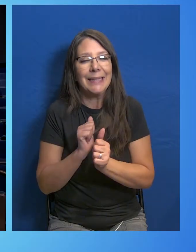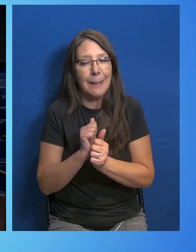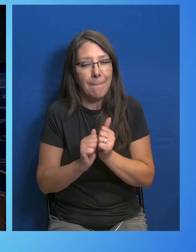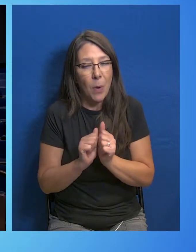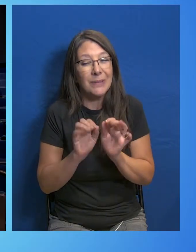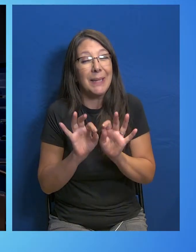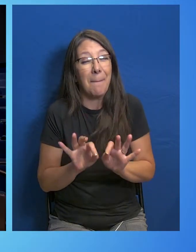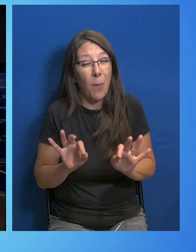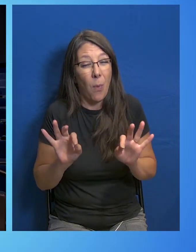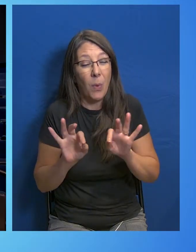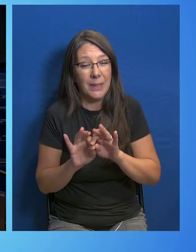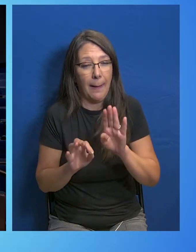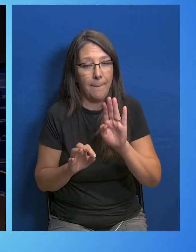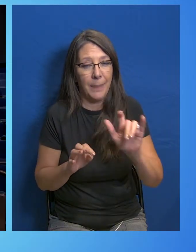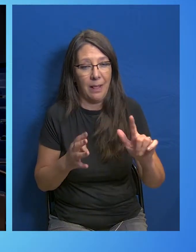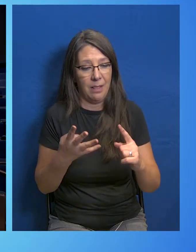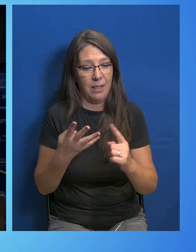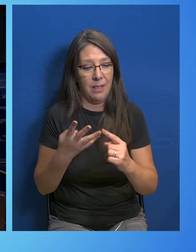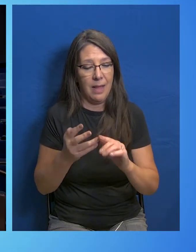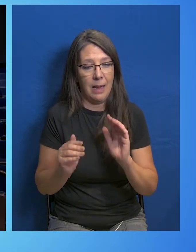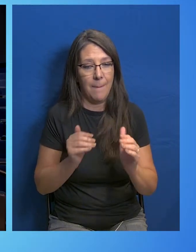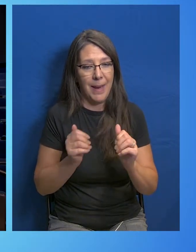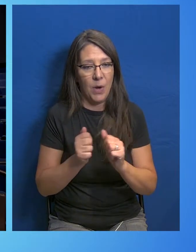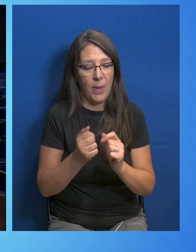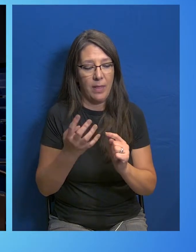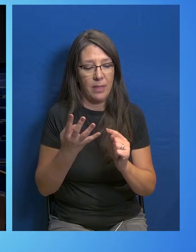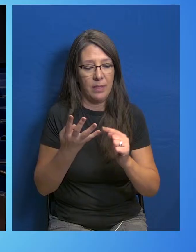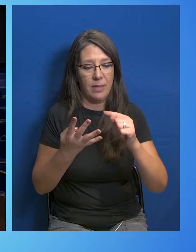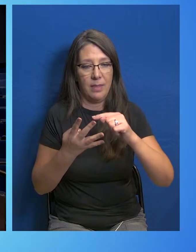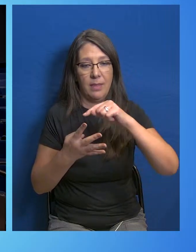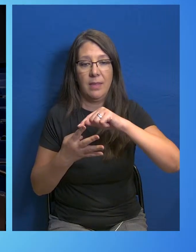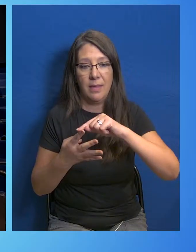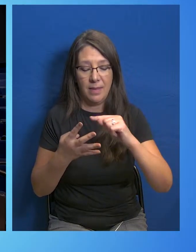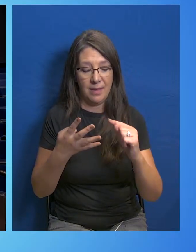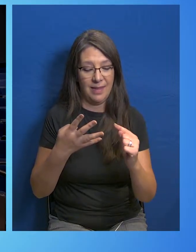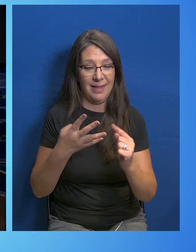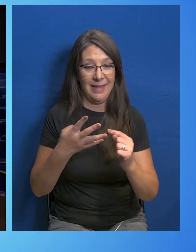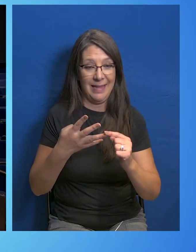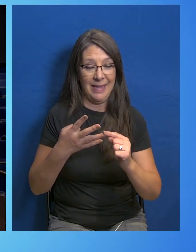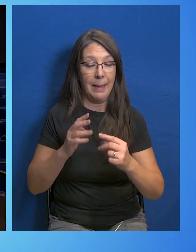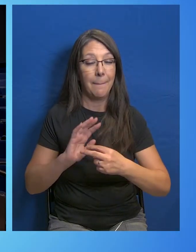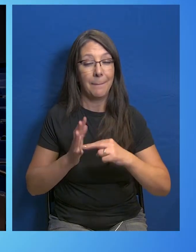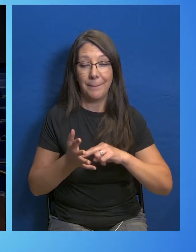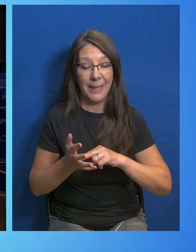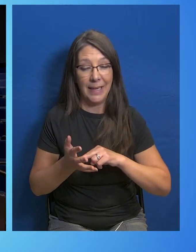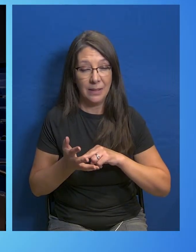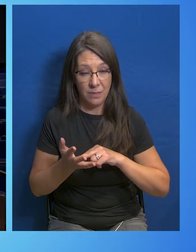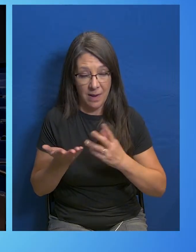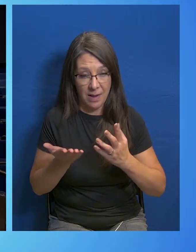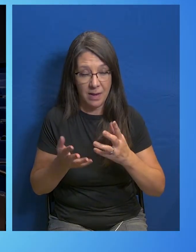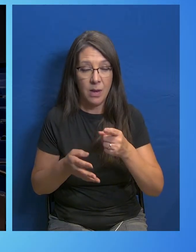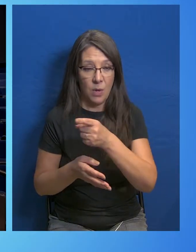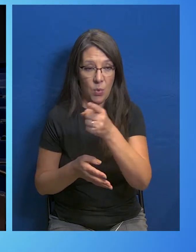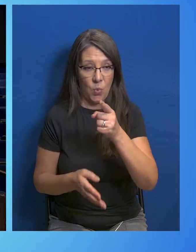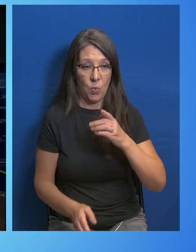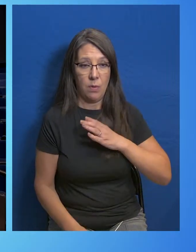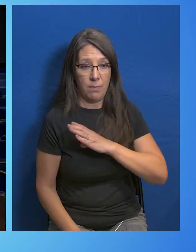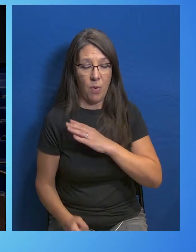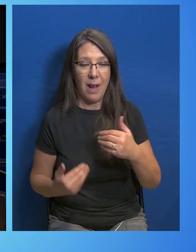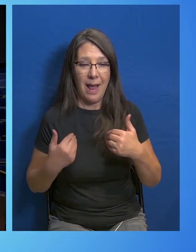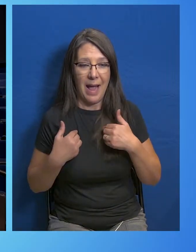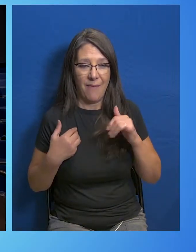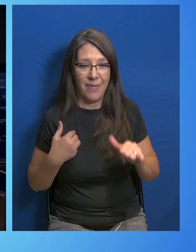bill because it grants you, the board, the flexibility to